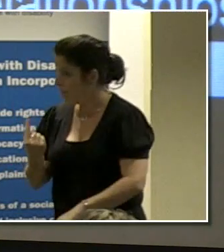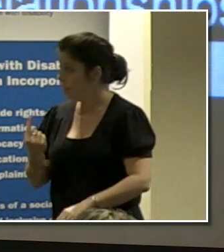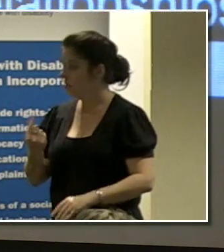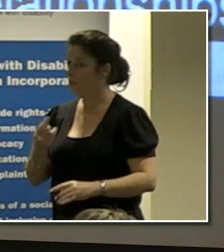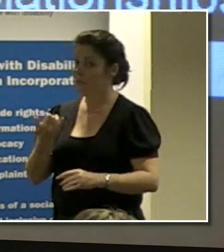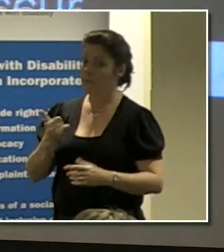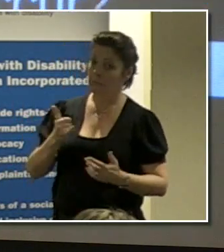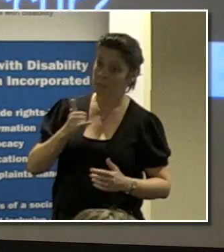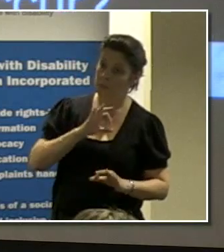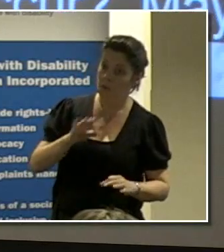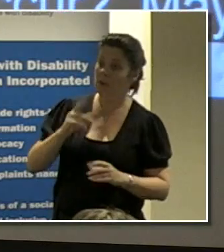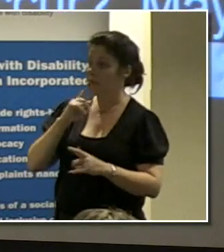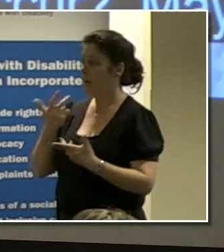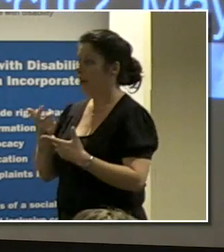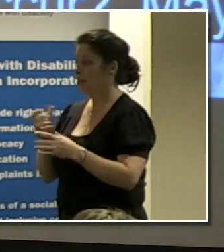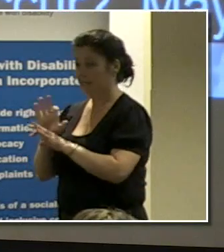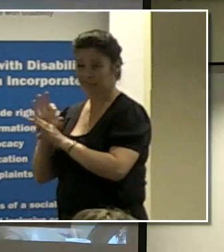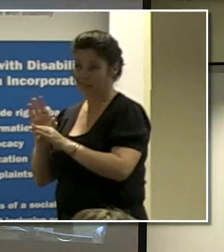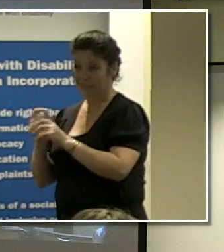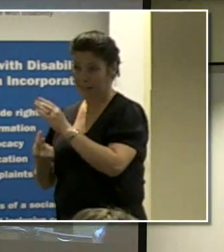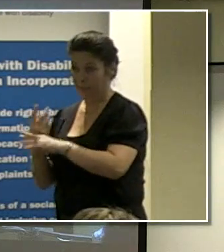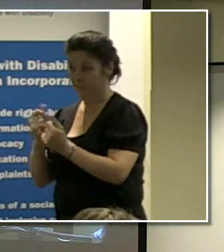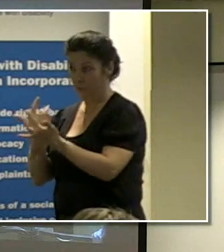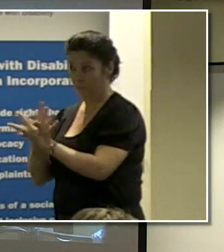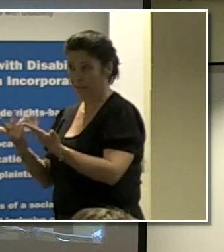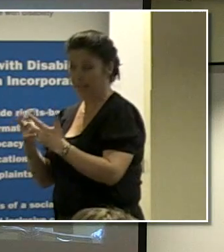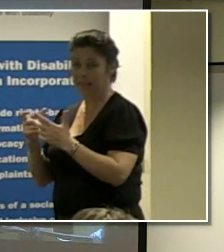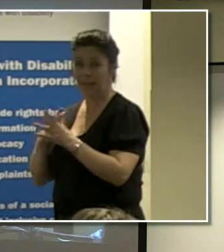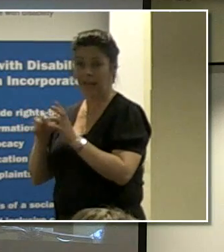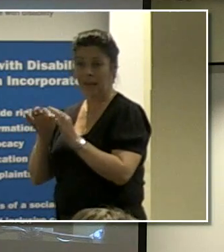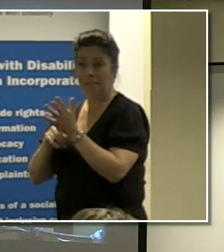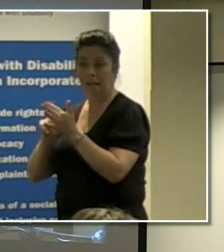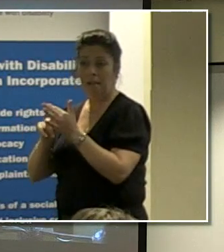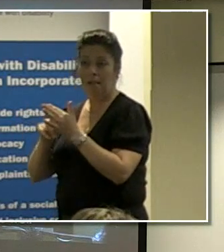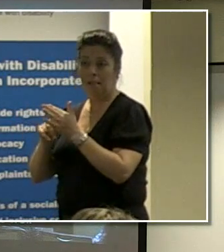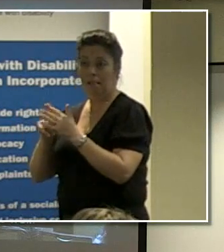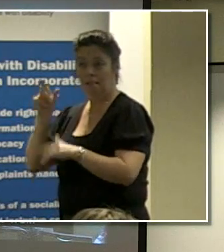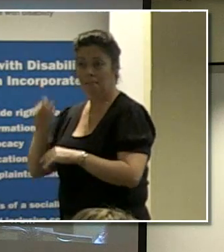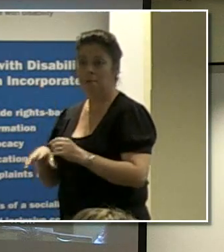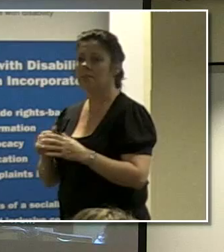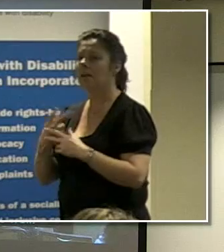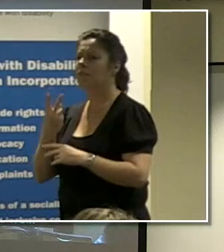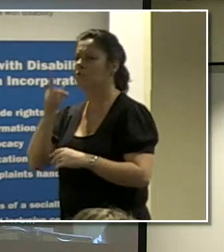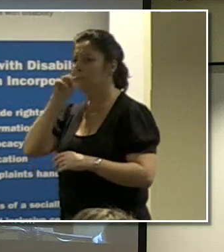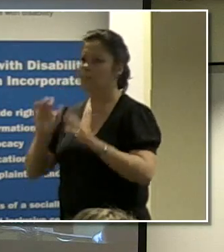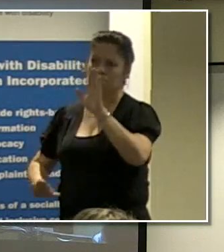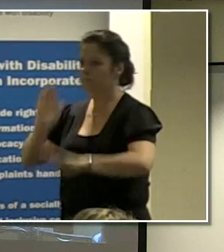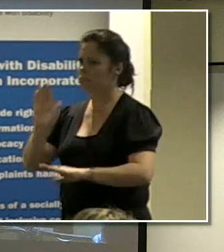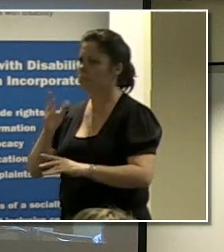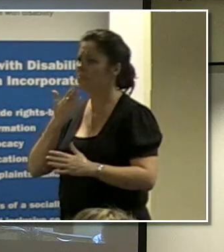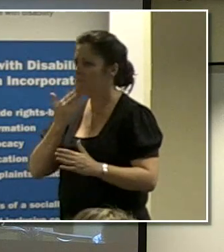lot of other people in the community as well. If you're happy to take one final one, I saw two hands went up at the same time.